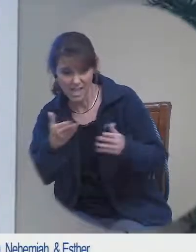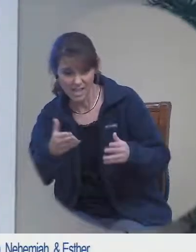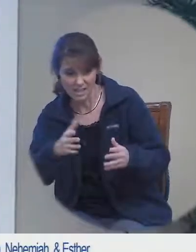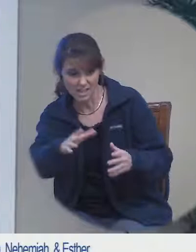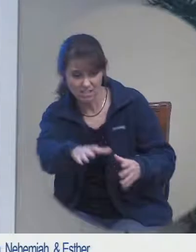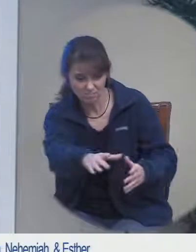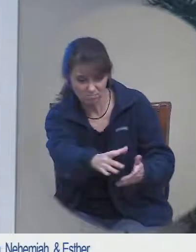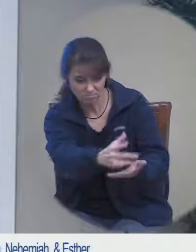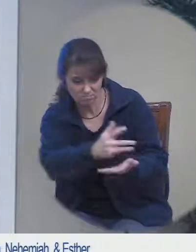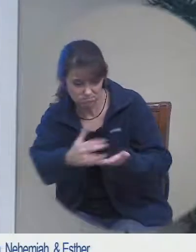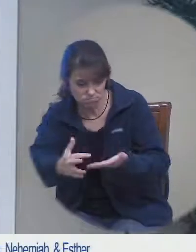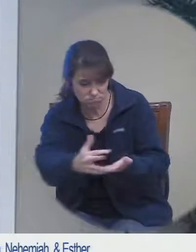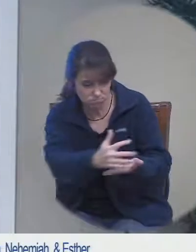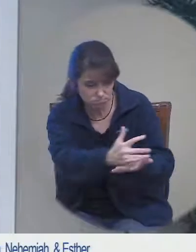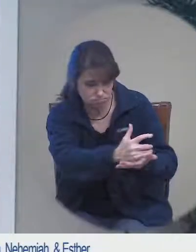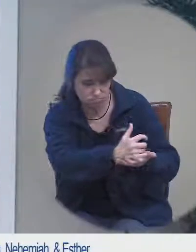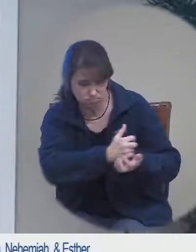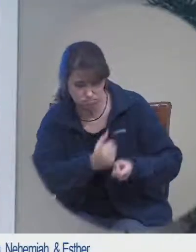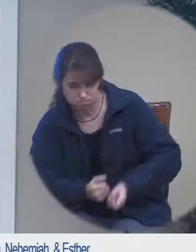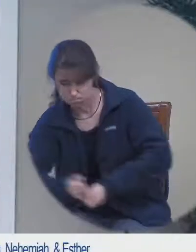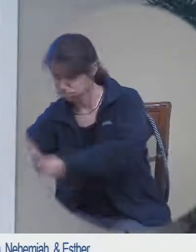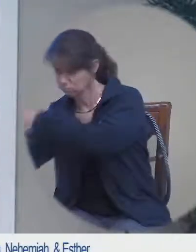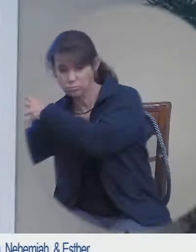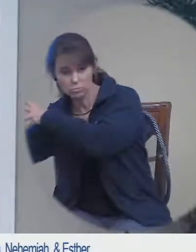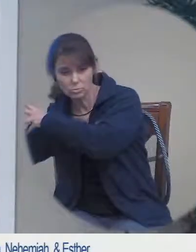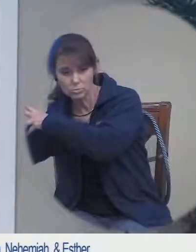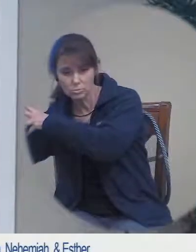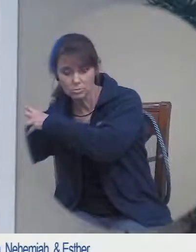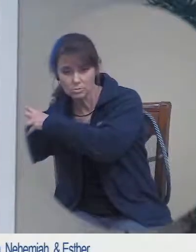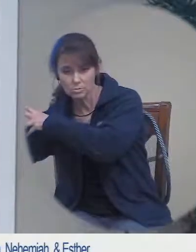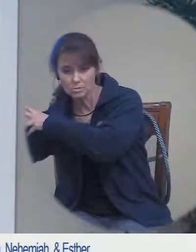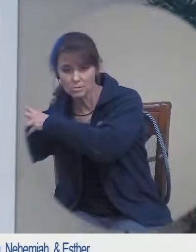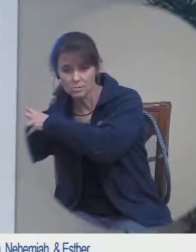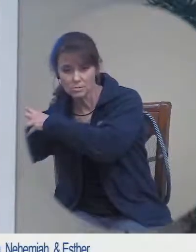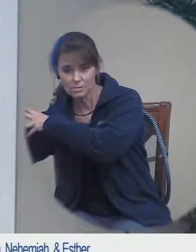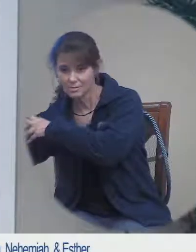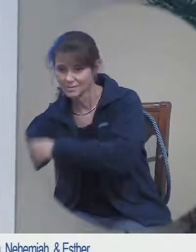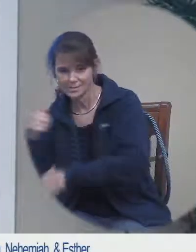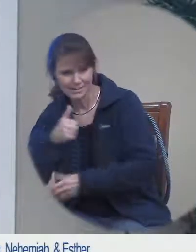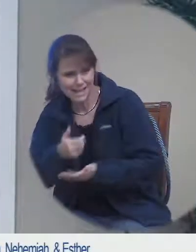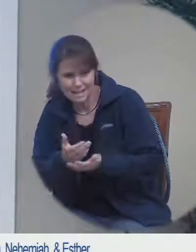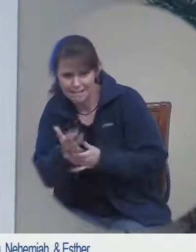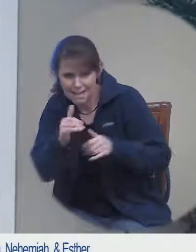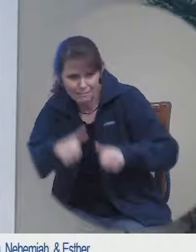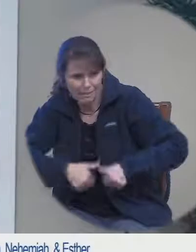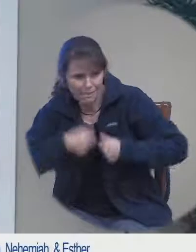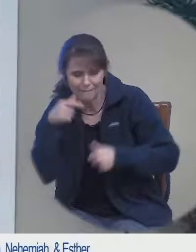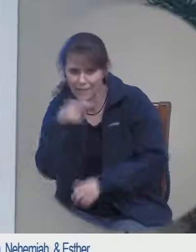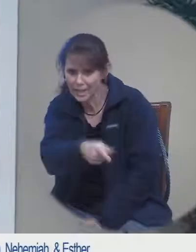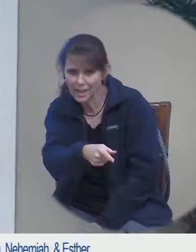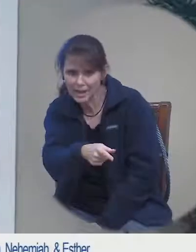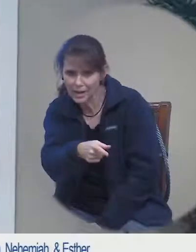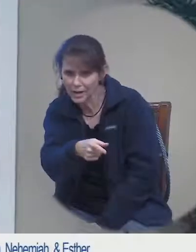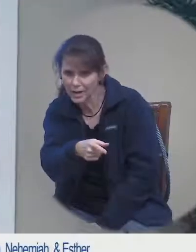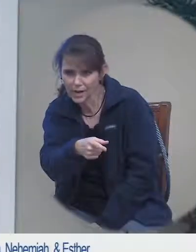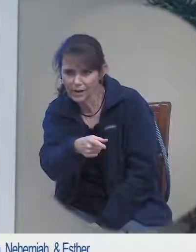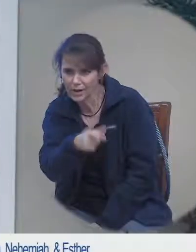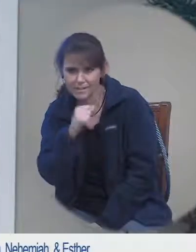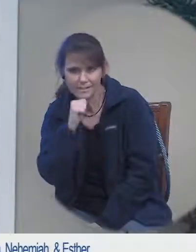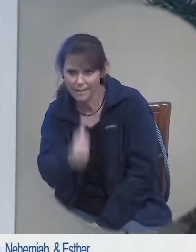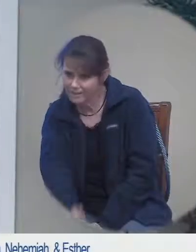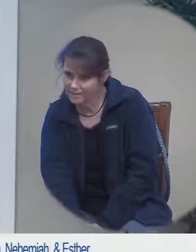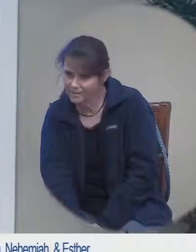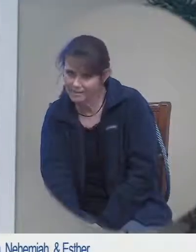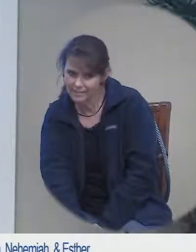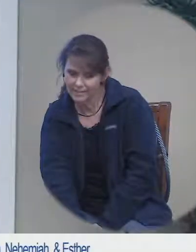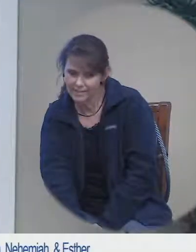room. You see the zeal for Nehemiah, Nehemiah's zeal. It's just like John 2, where Jesus cast